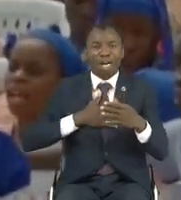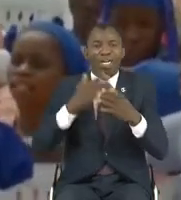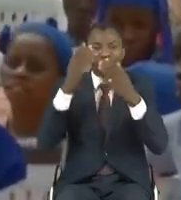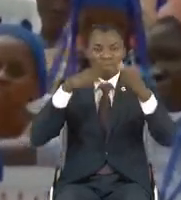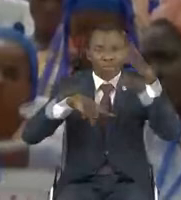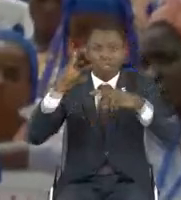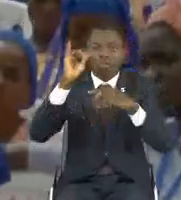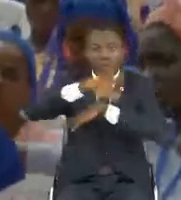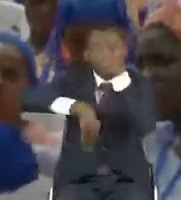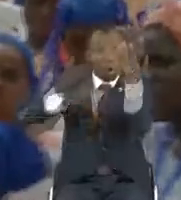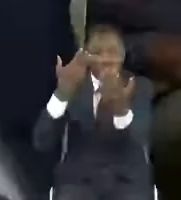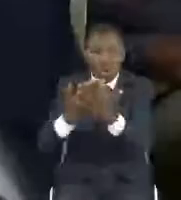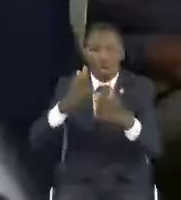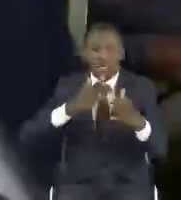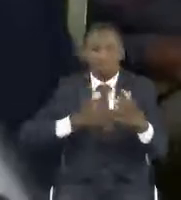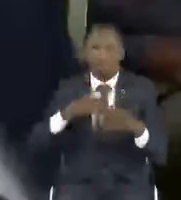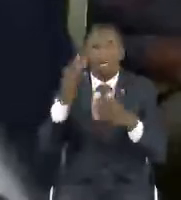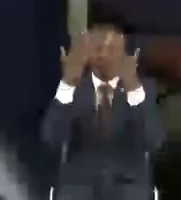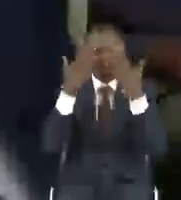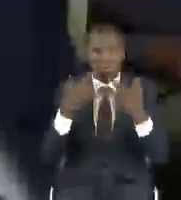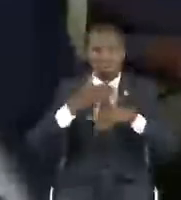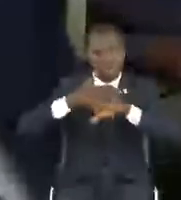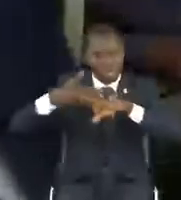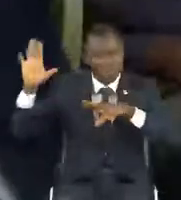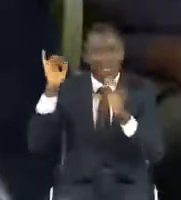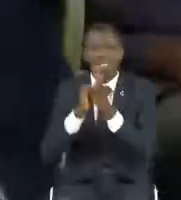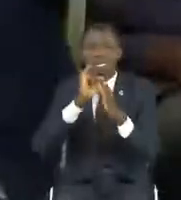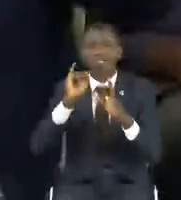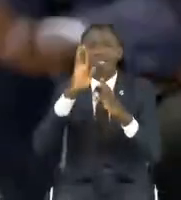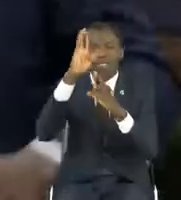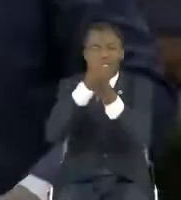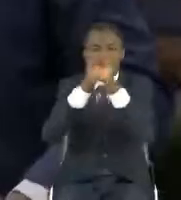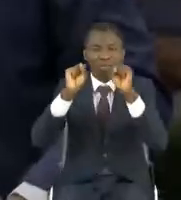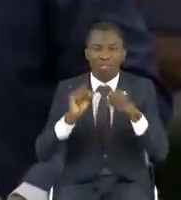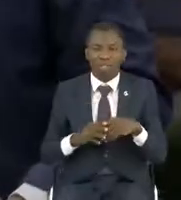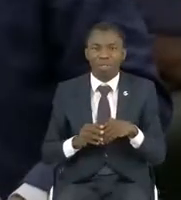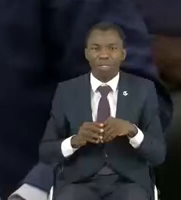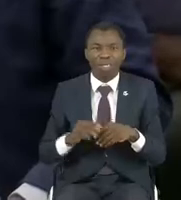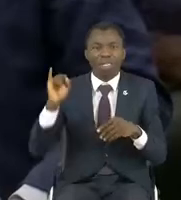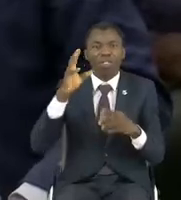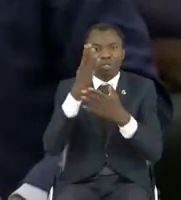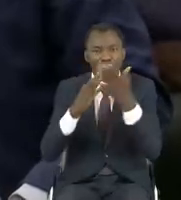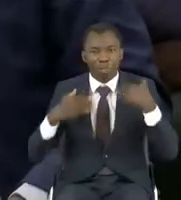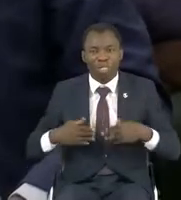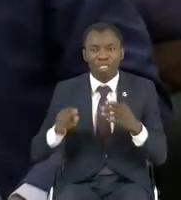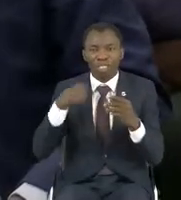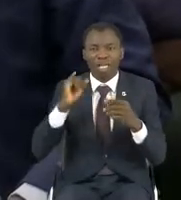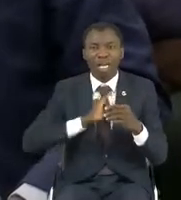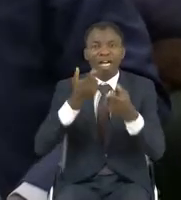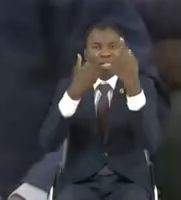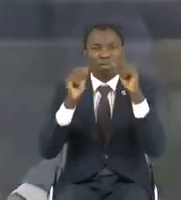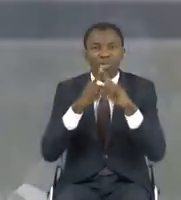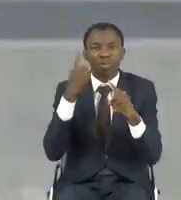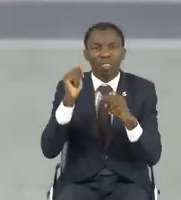my sorrows away, that's redemption. Somebody said, I came to the crusade and I gave